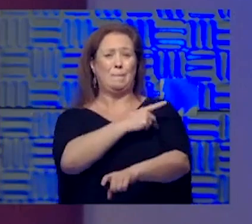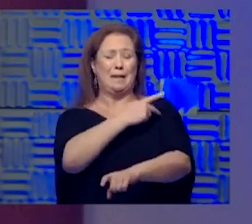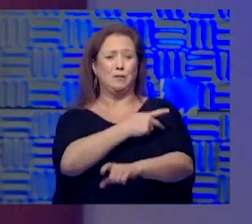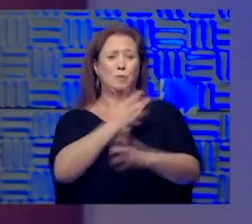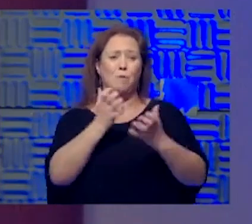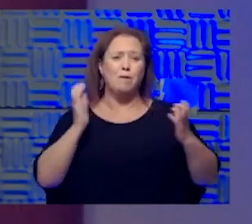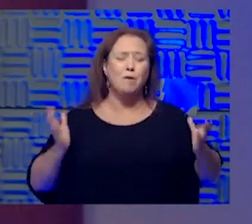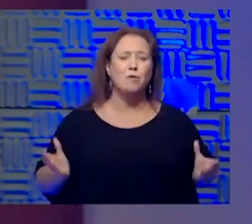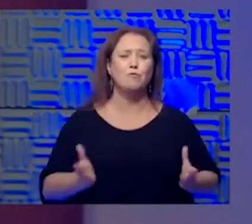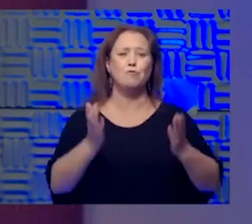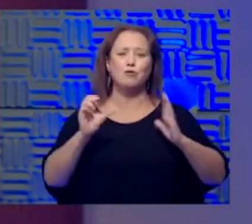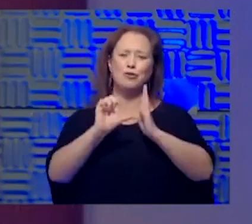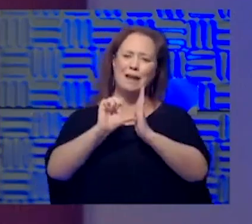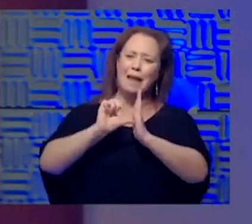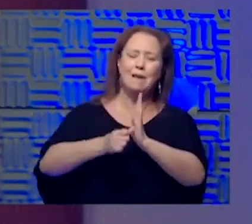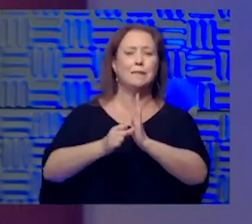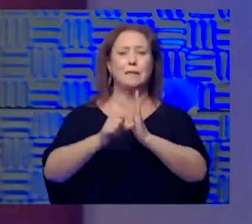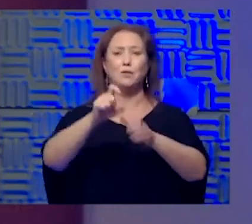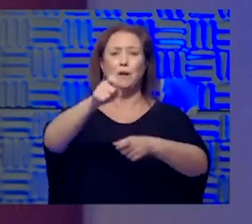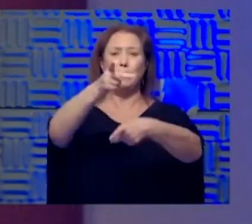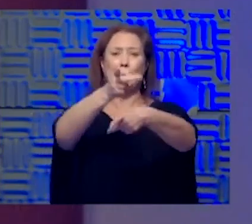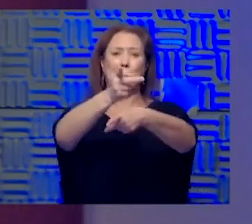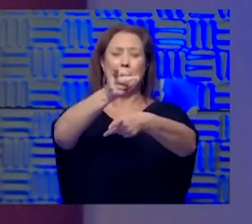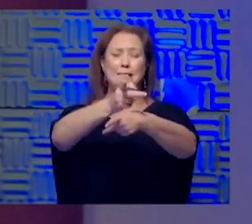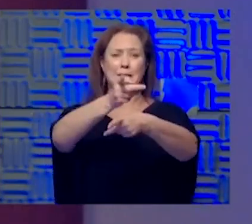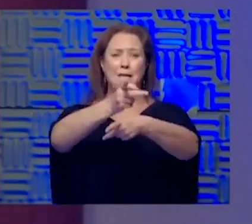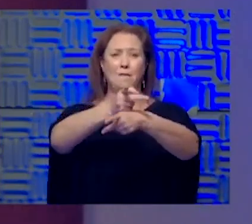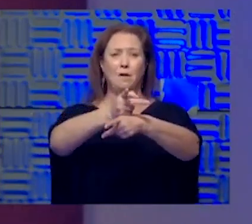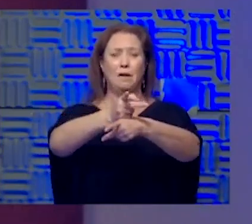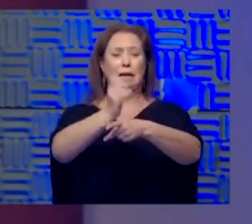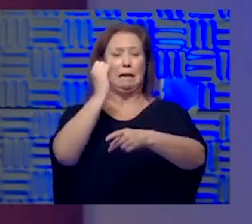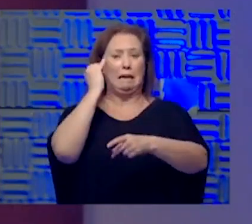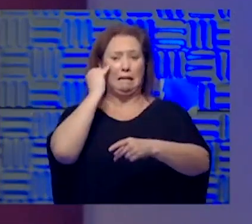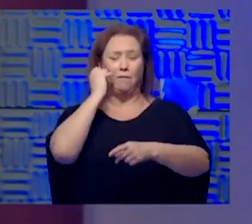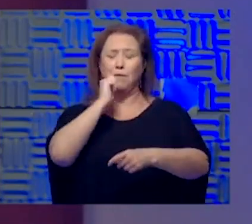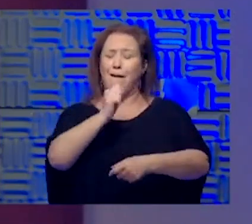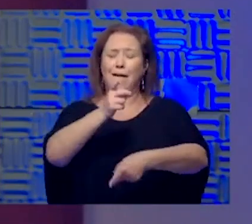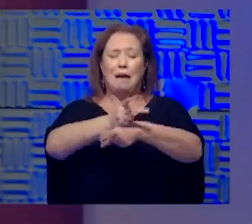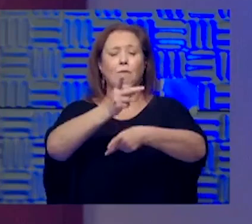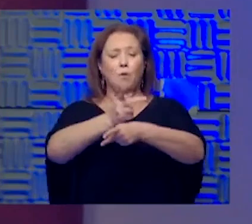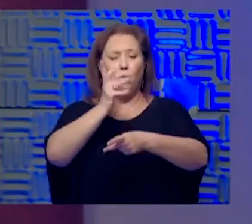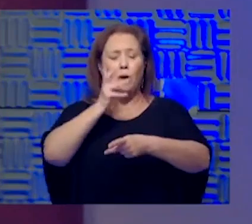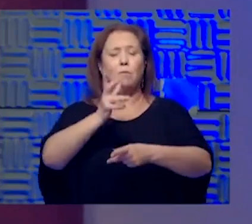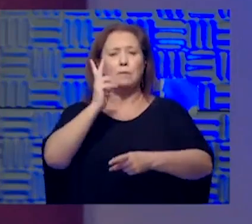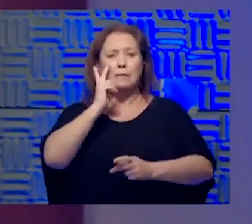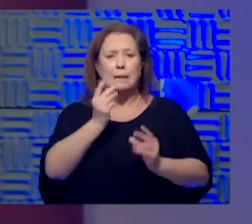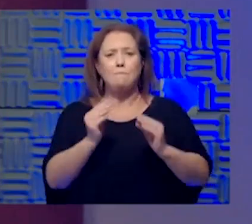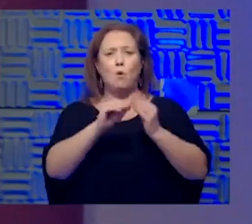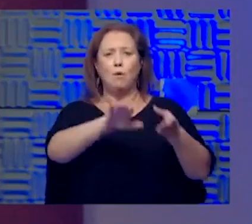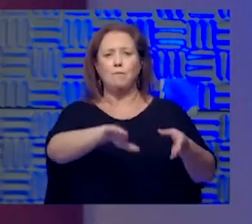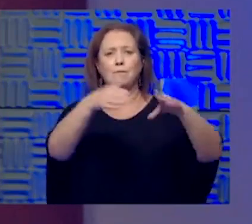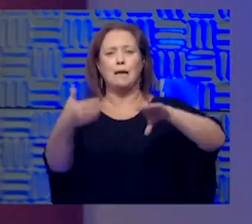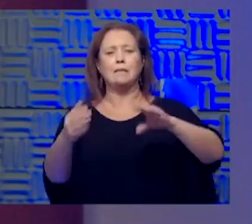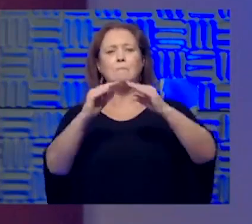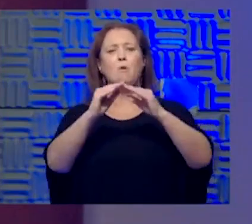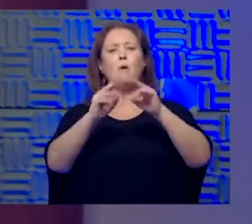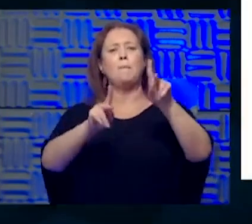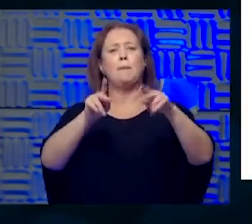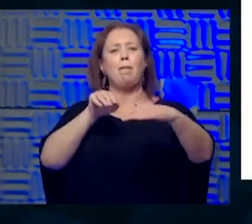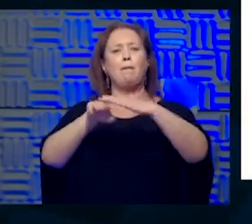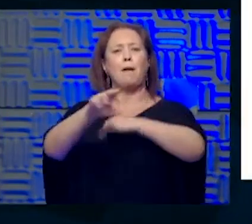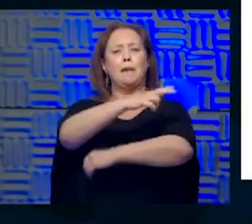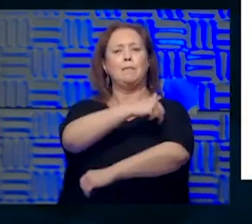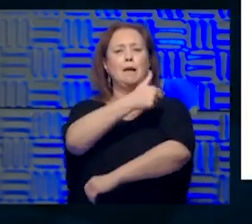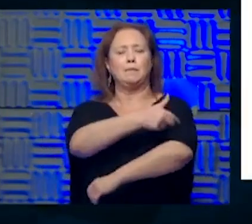that we've got to be careful or we're going to have more hospitalizations and deaths. I think I have a couple more,